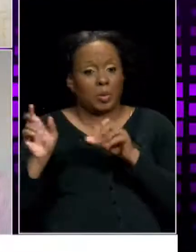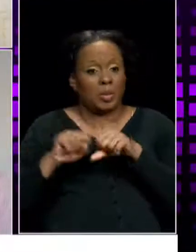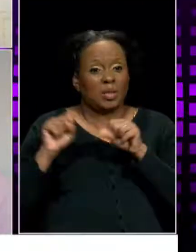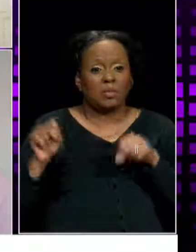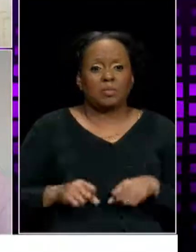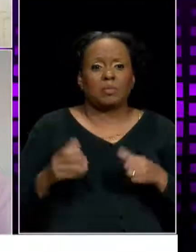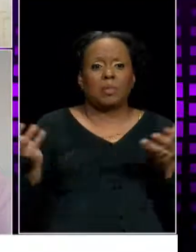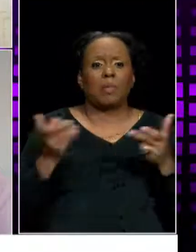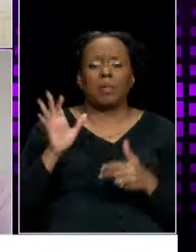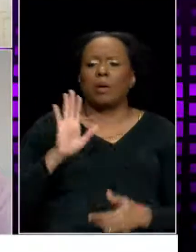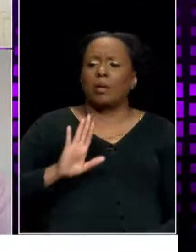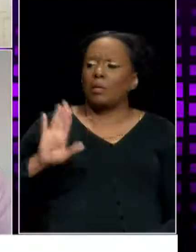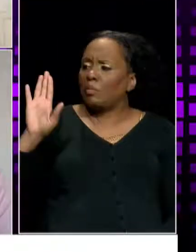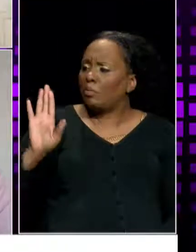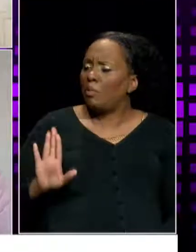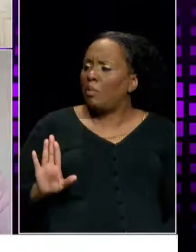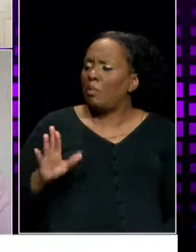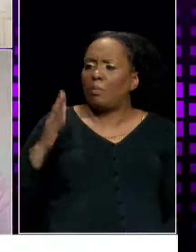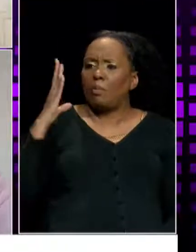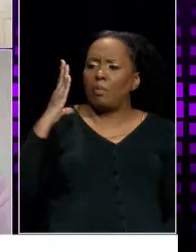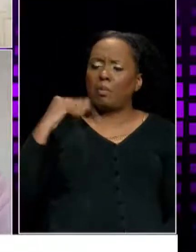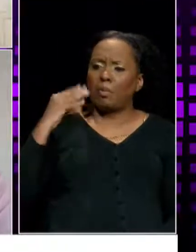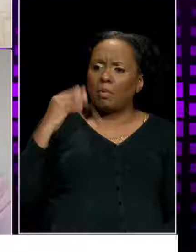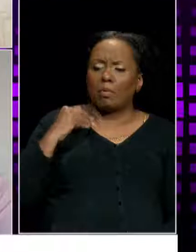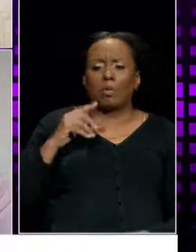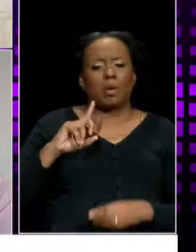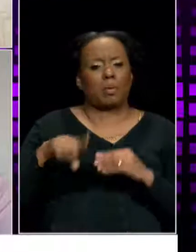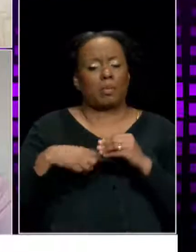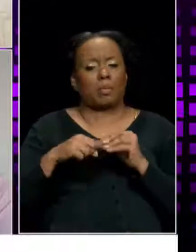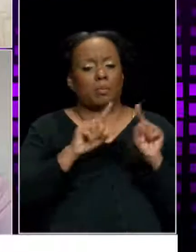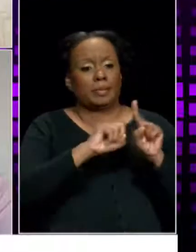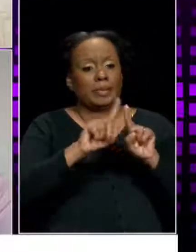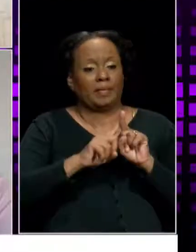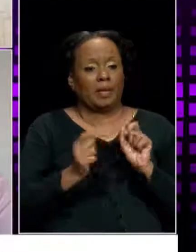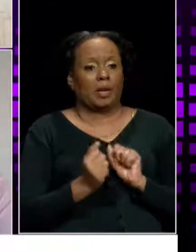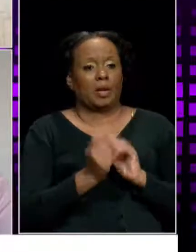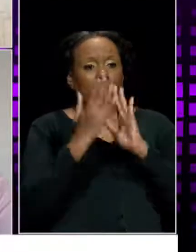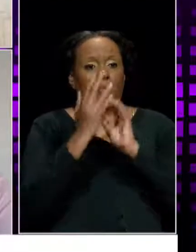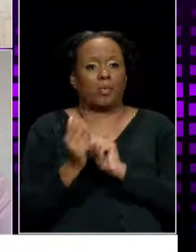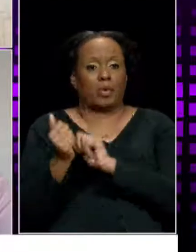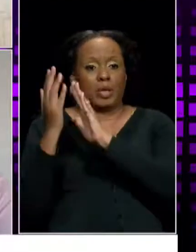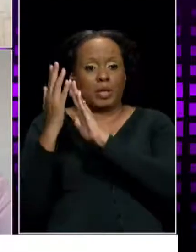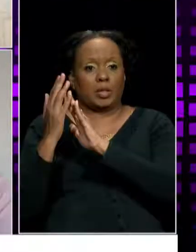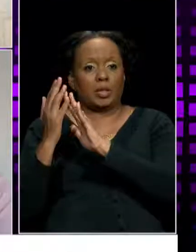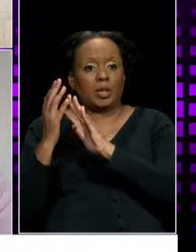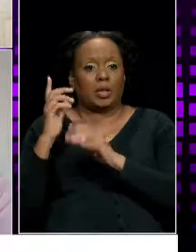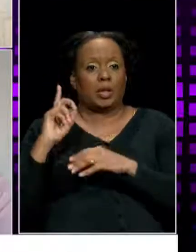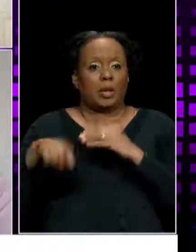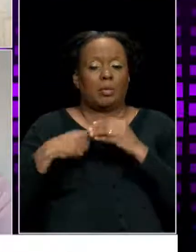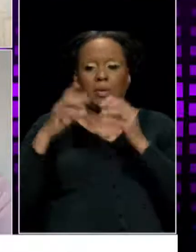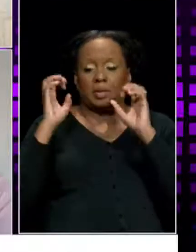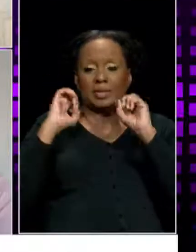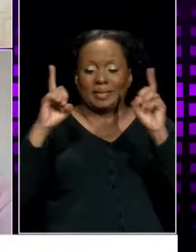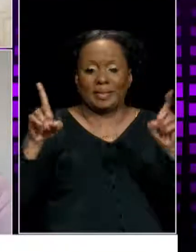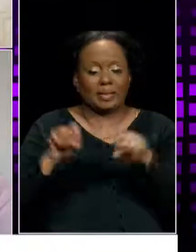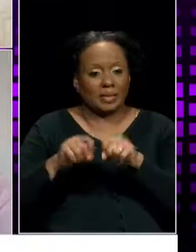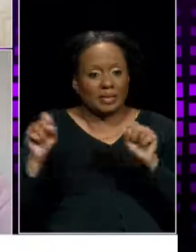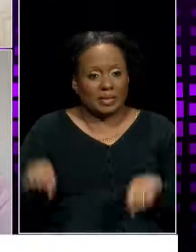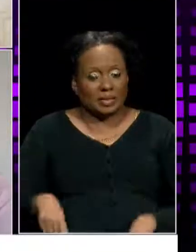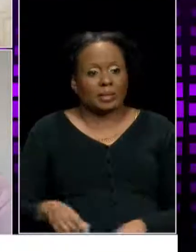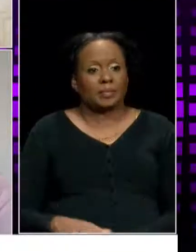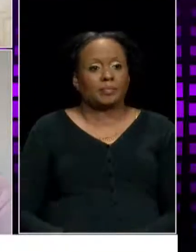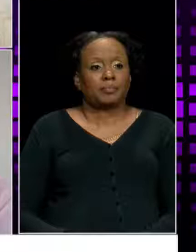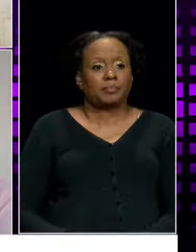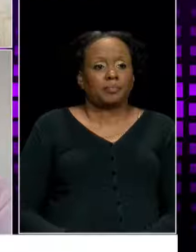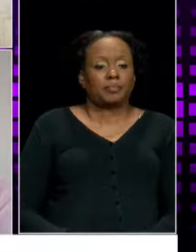terms of the numbers around the approaches to the redesigning and redeveloping of the education system? And if you